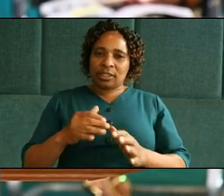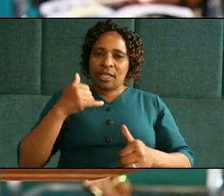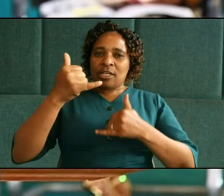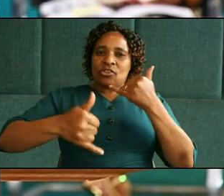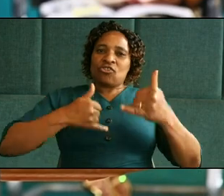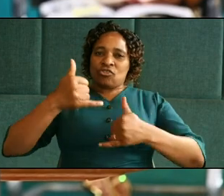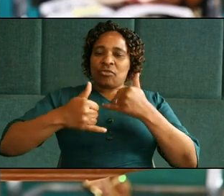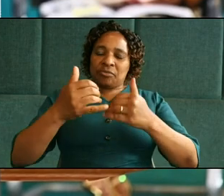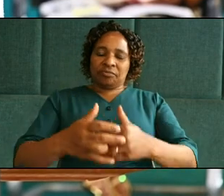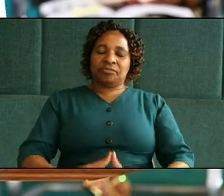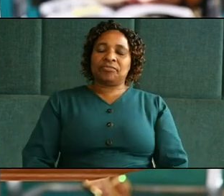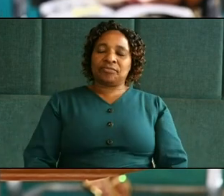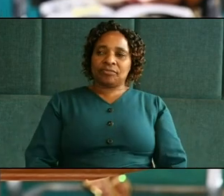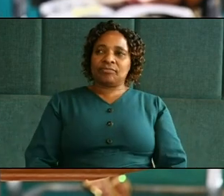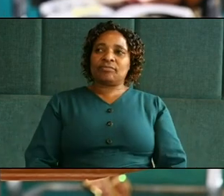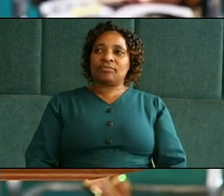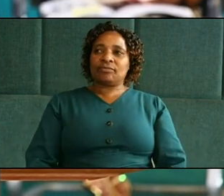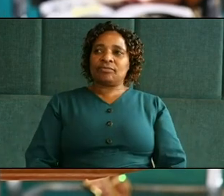Enjoy.